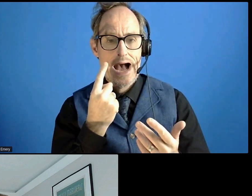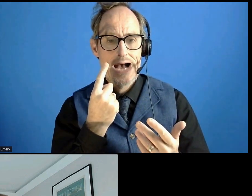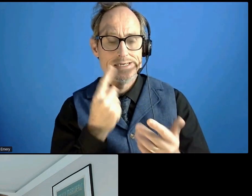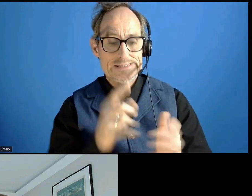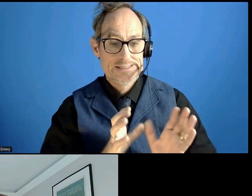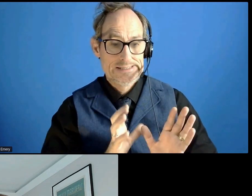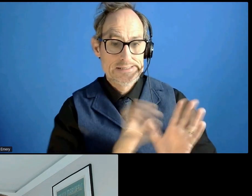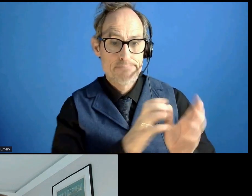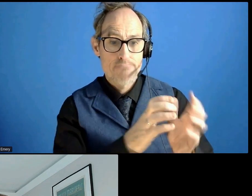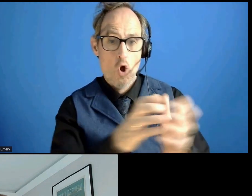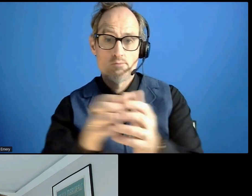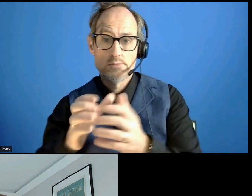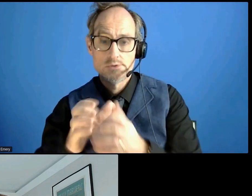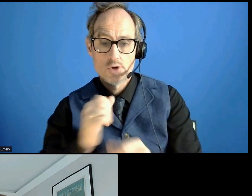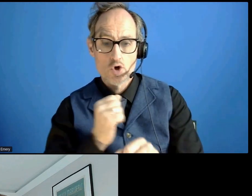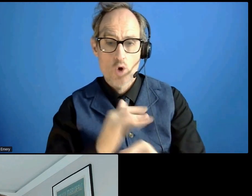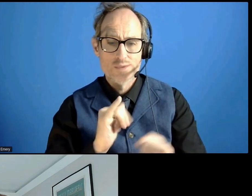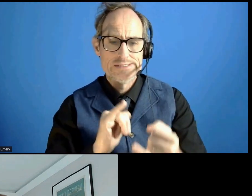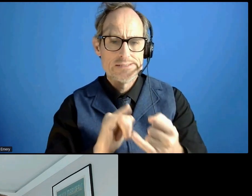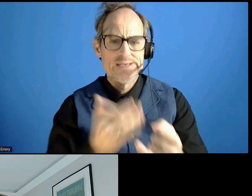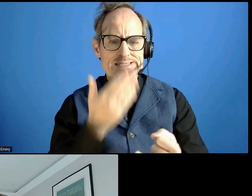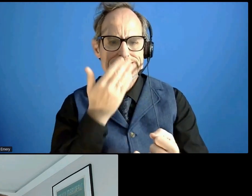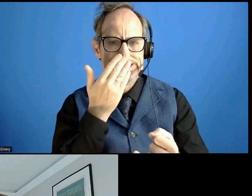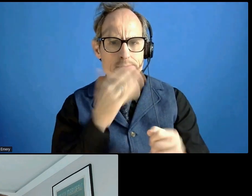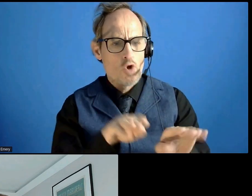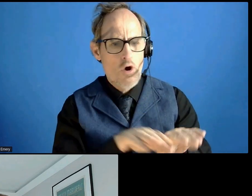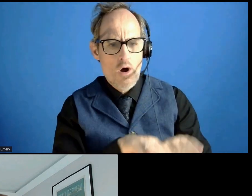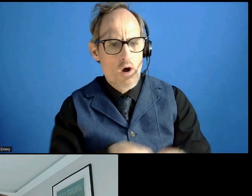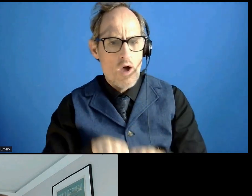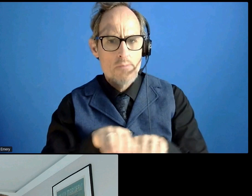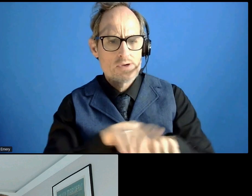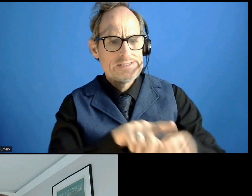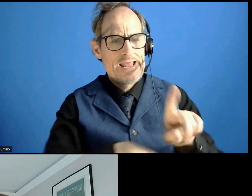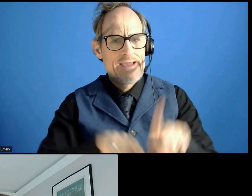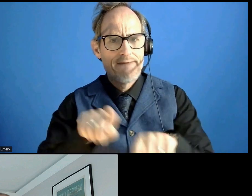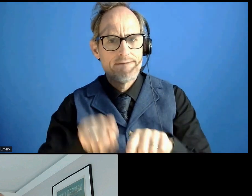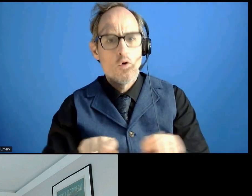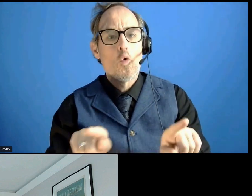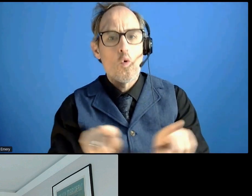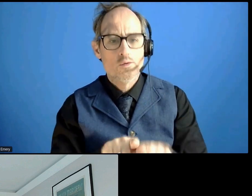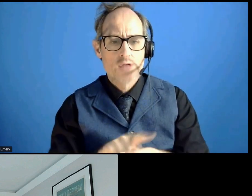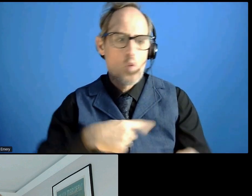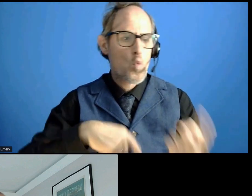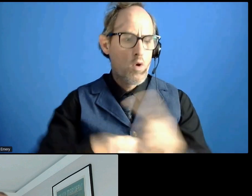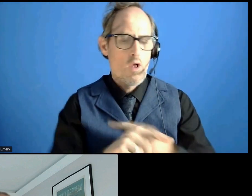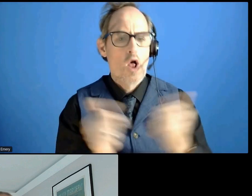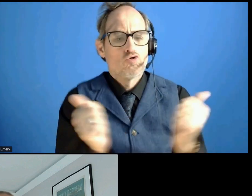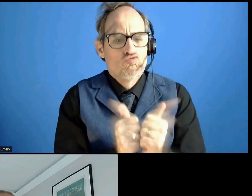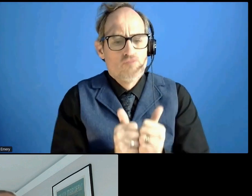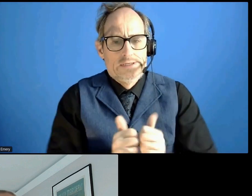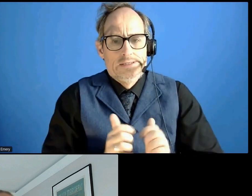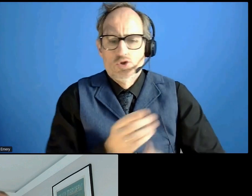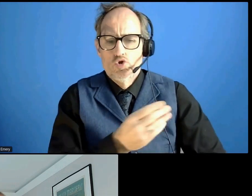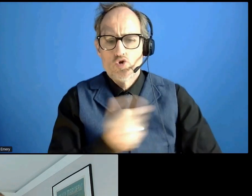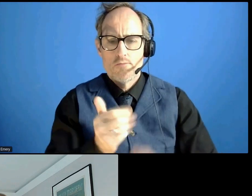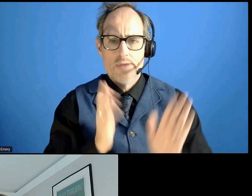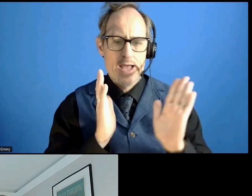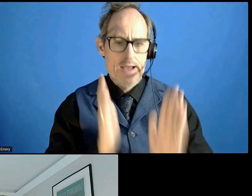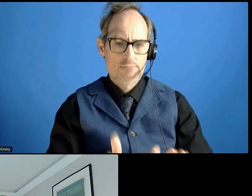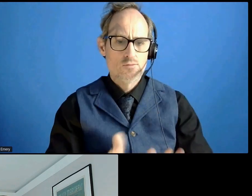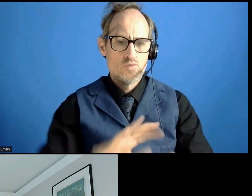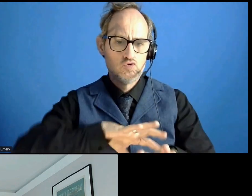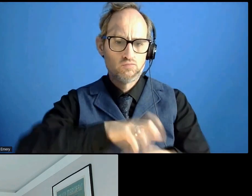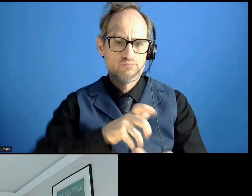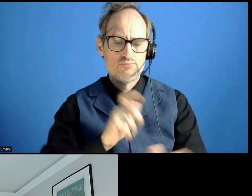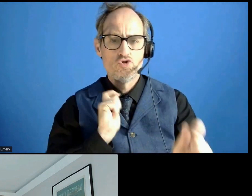departments, and also that unity in knowing that things have to change. Right. And for me, the pleasant surprise, the